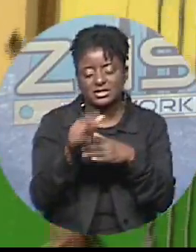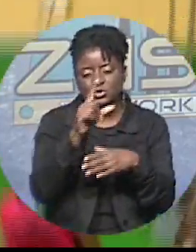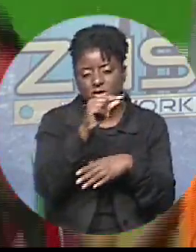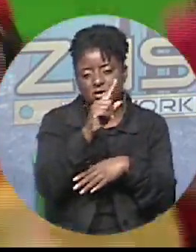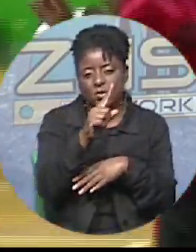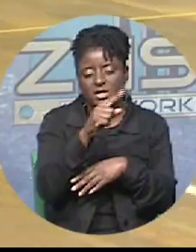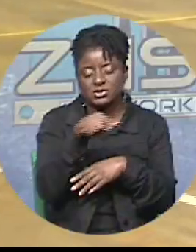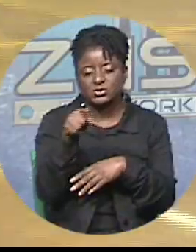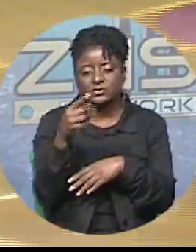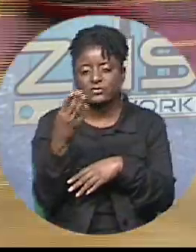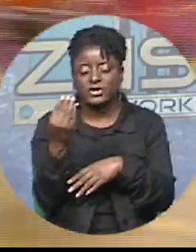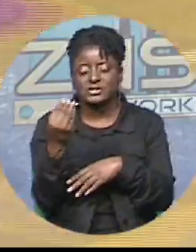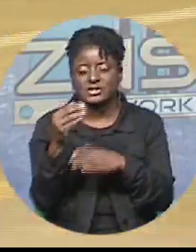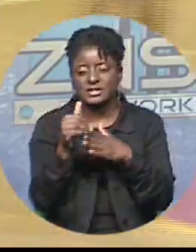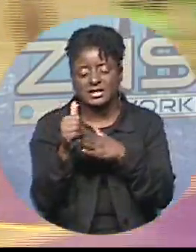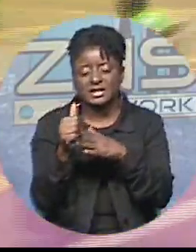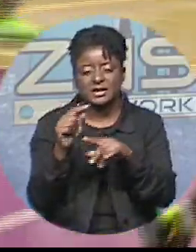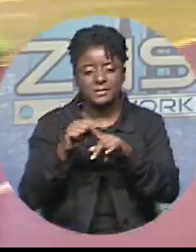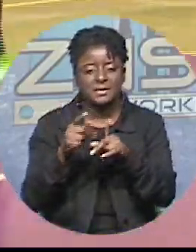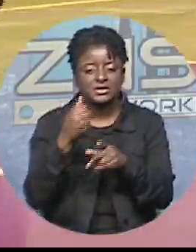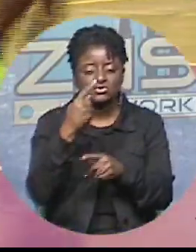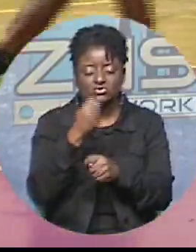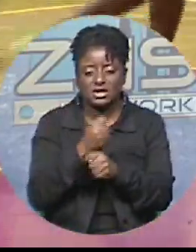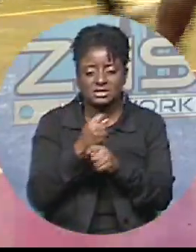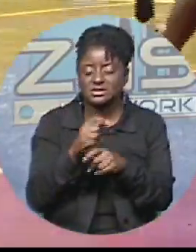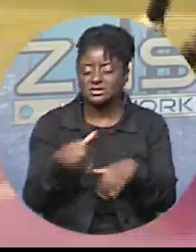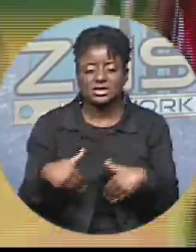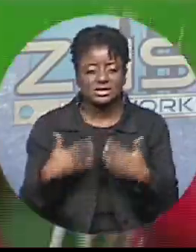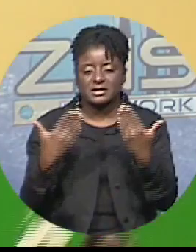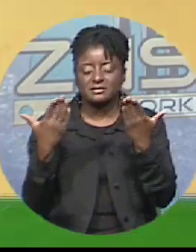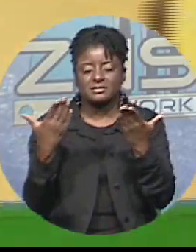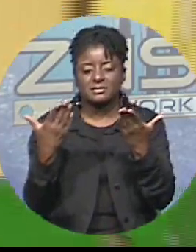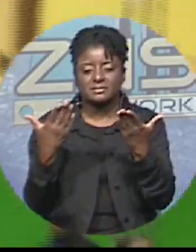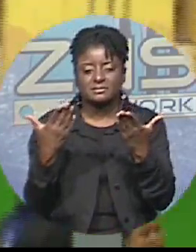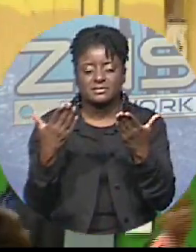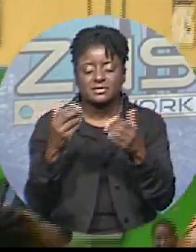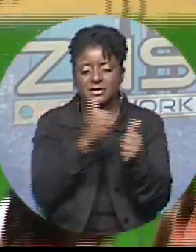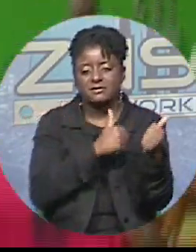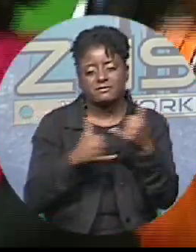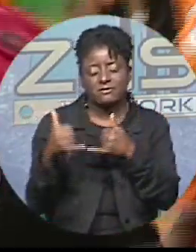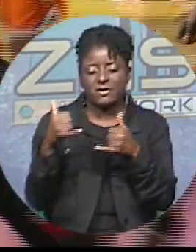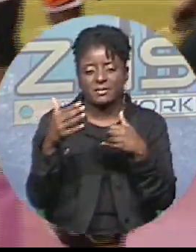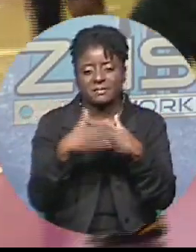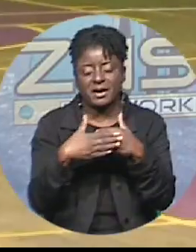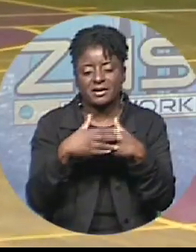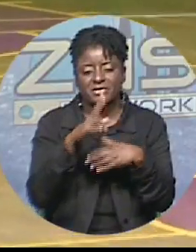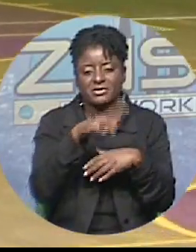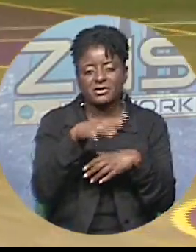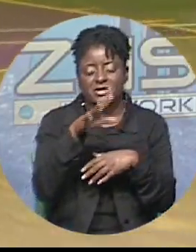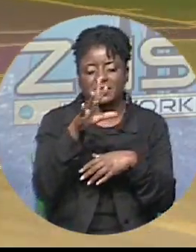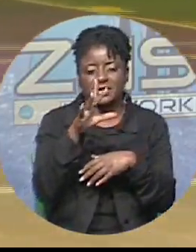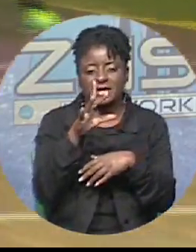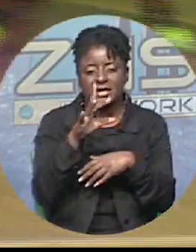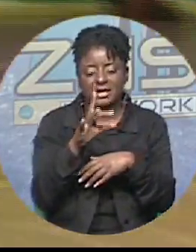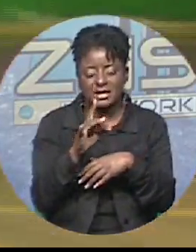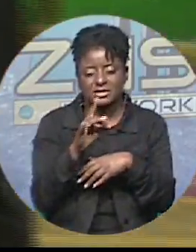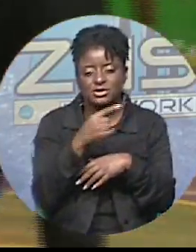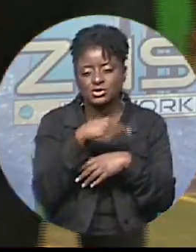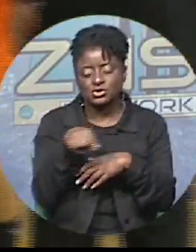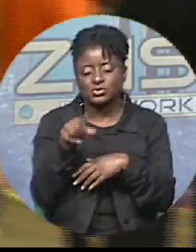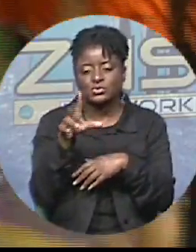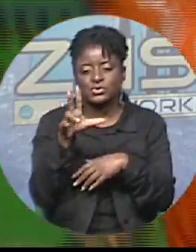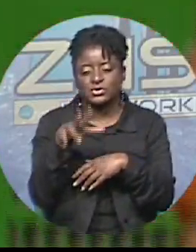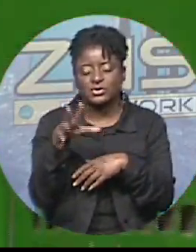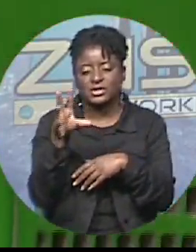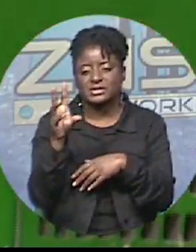quarter, but the Truckers never gave in and they fought back to take a 38-36 lead heading into the break. In the